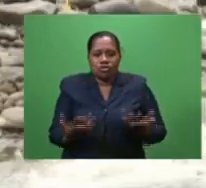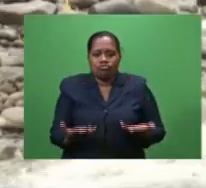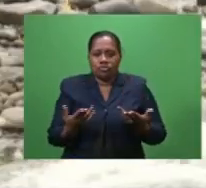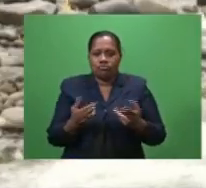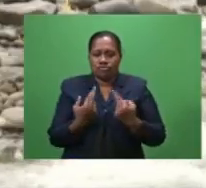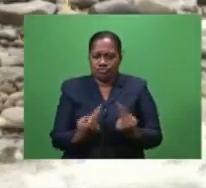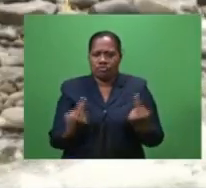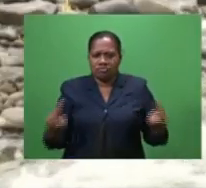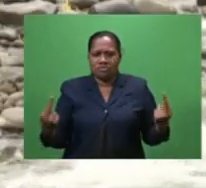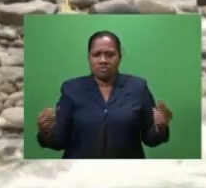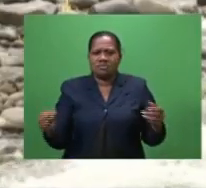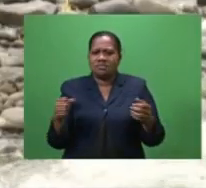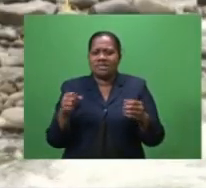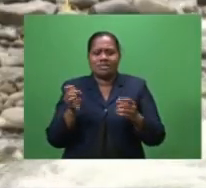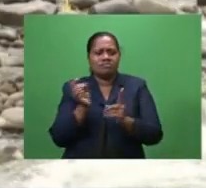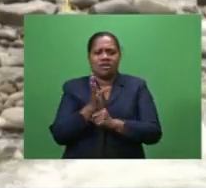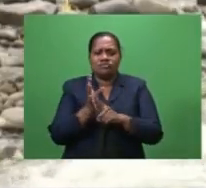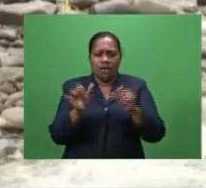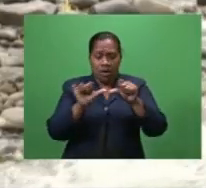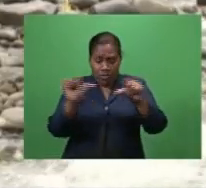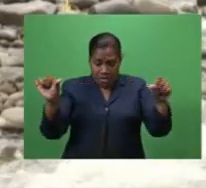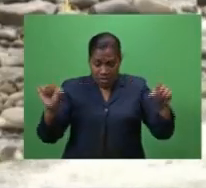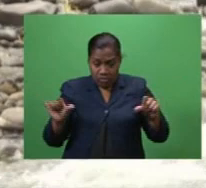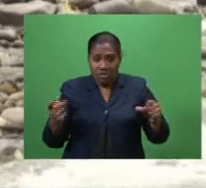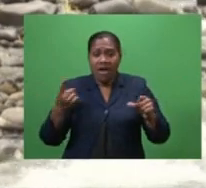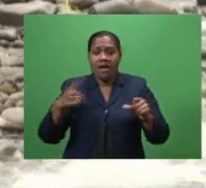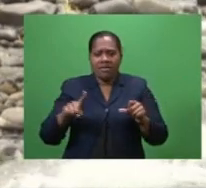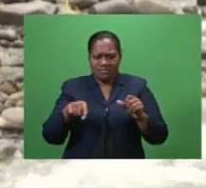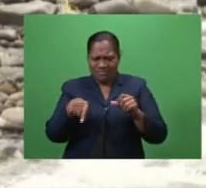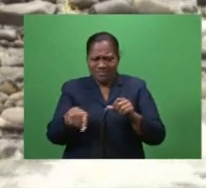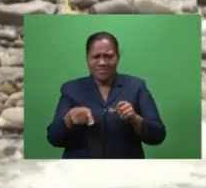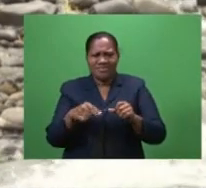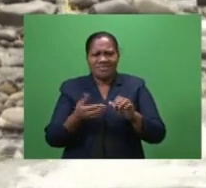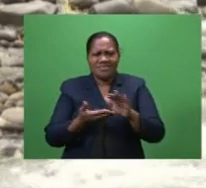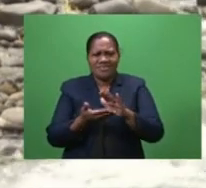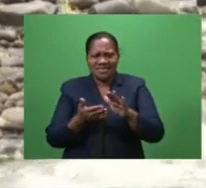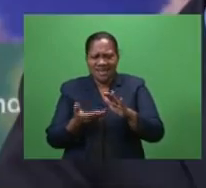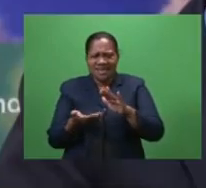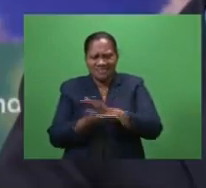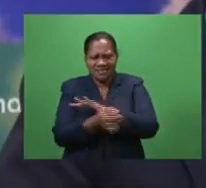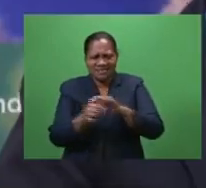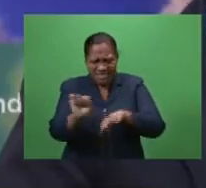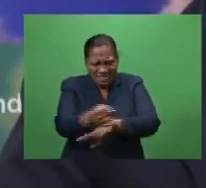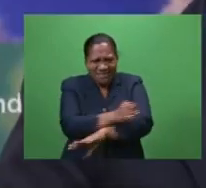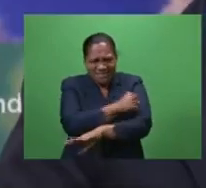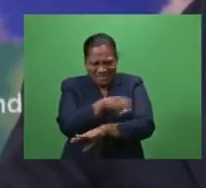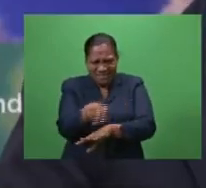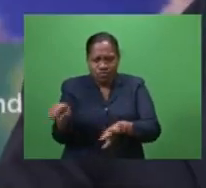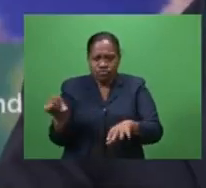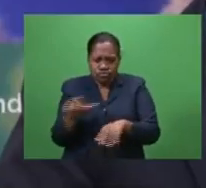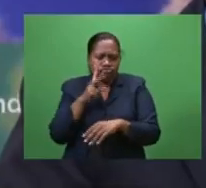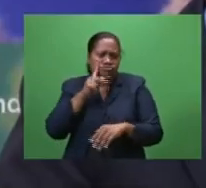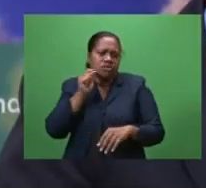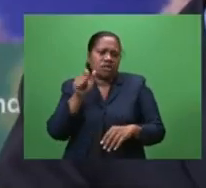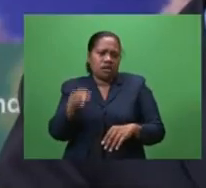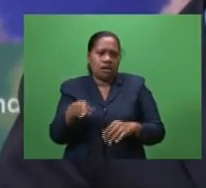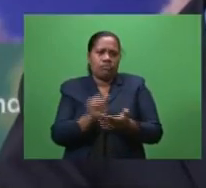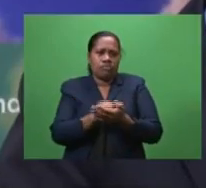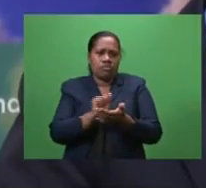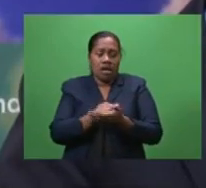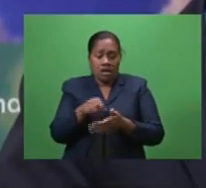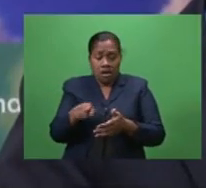and aquaculture, to help address this concern. Champions of biodiversity. We need leaders who will not only advance the